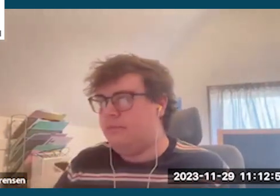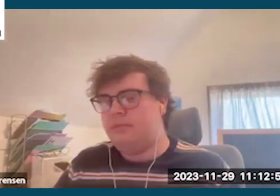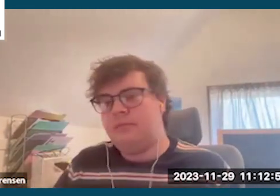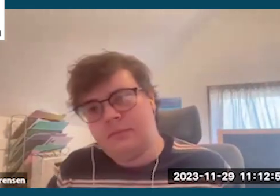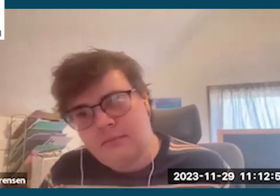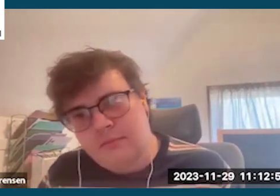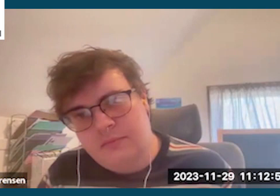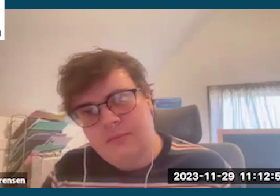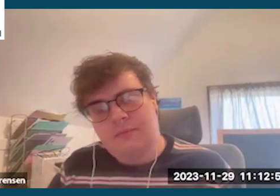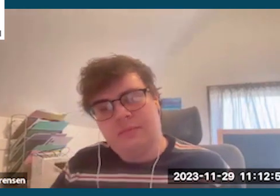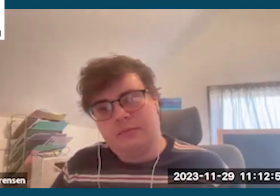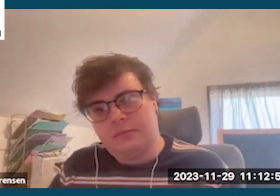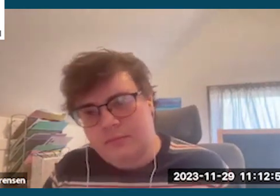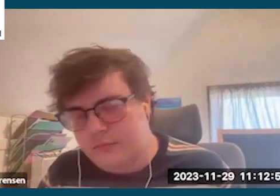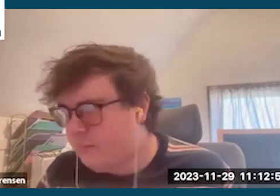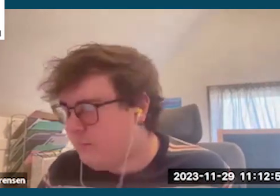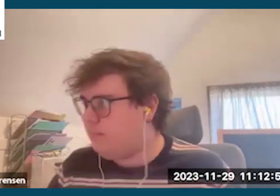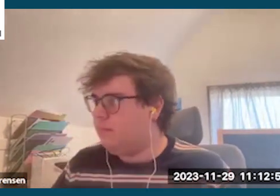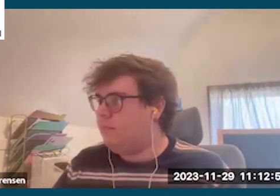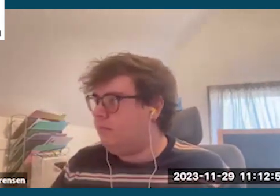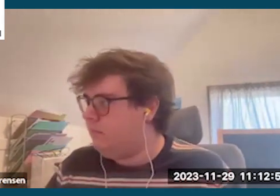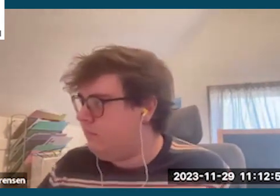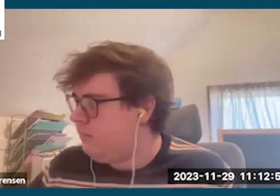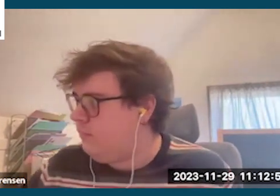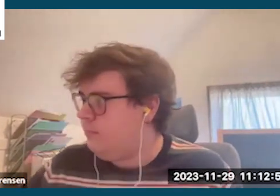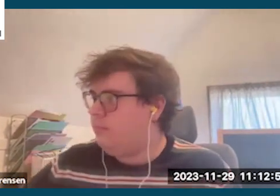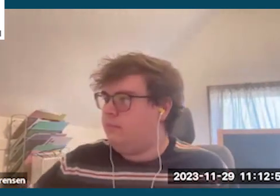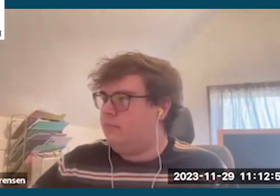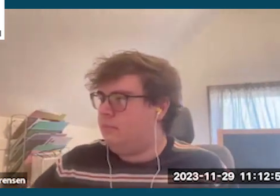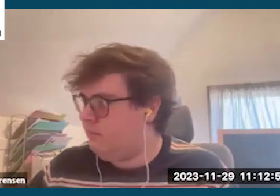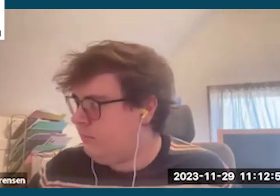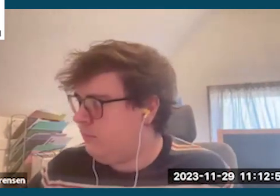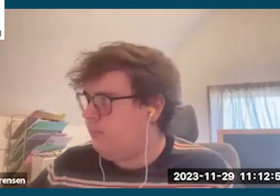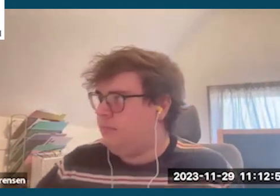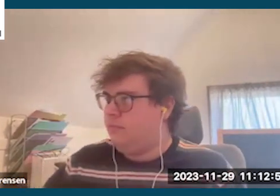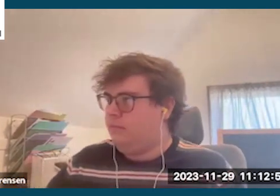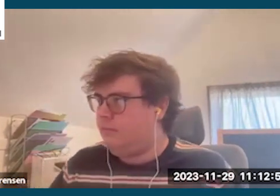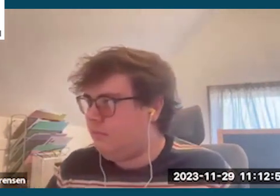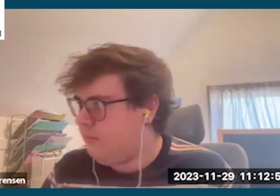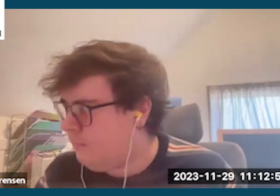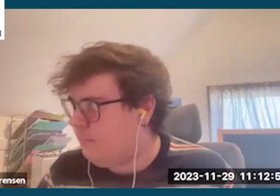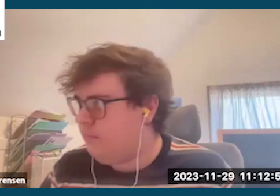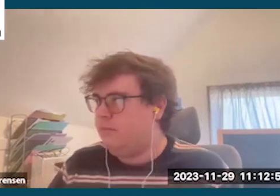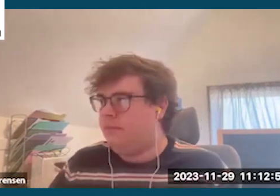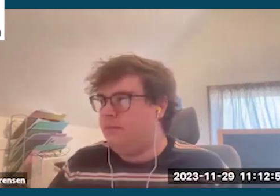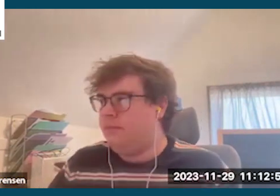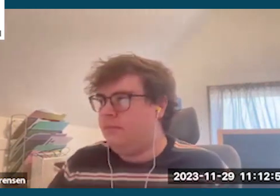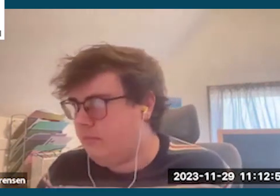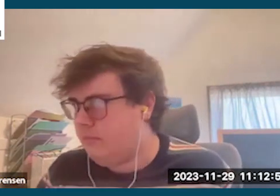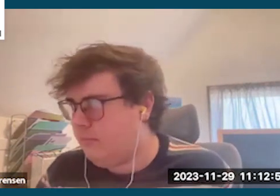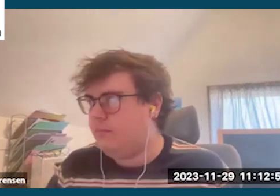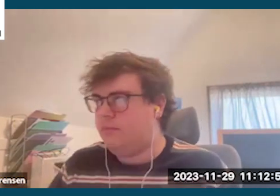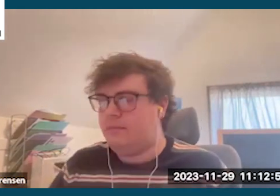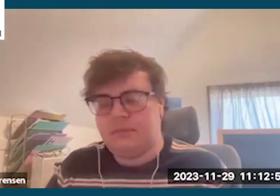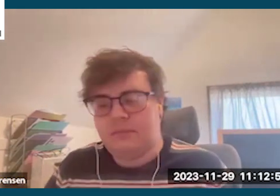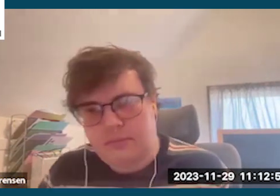person behaves and how they react to what you do. Behavior is often communication. When people don't have a